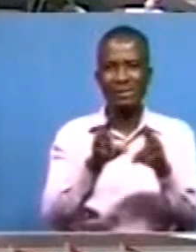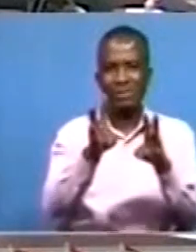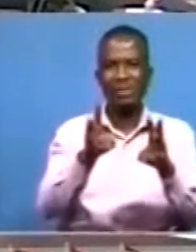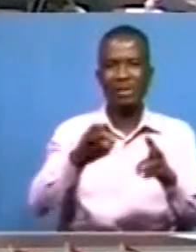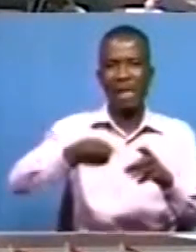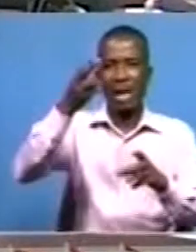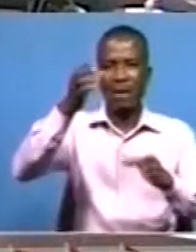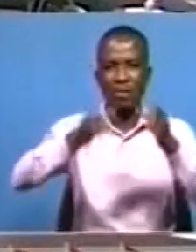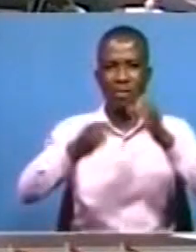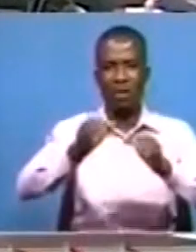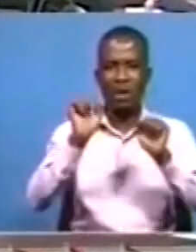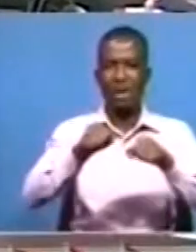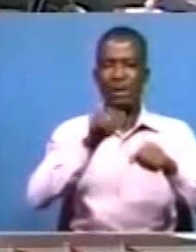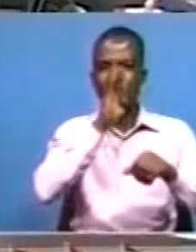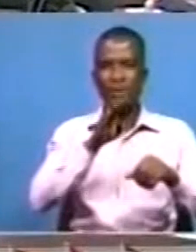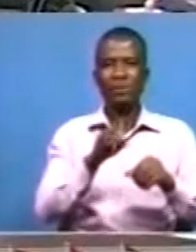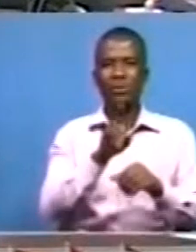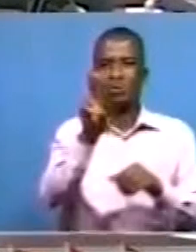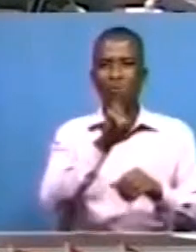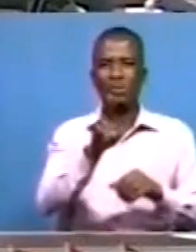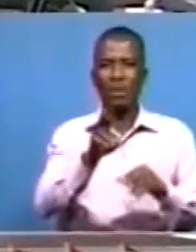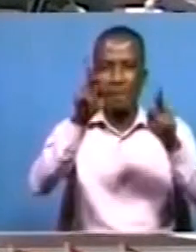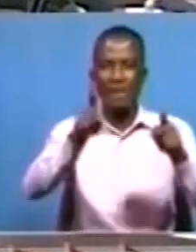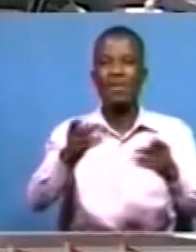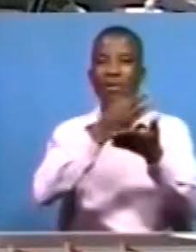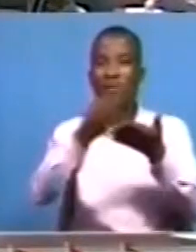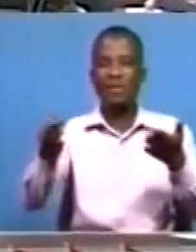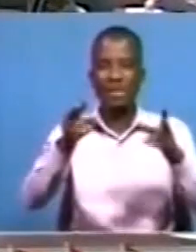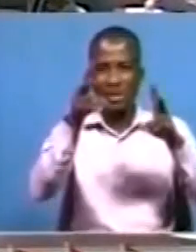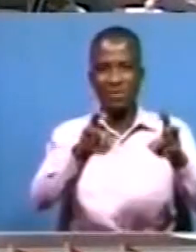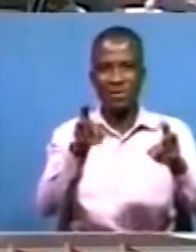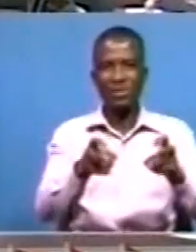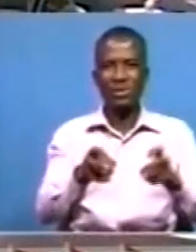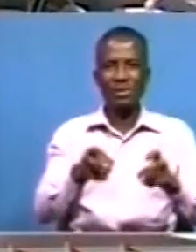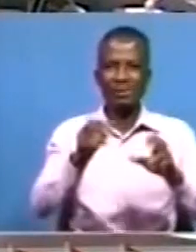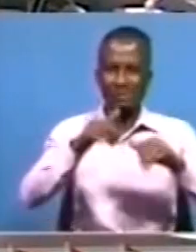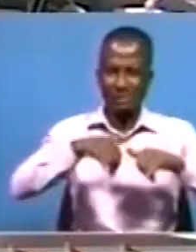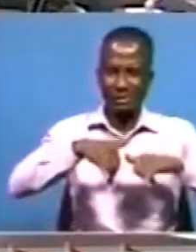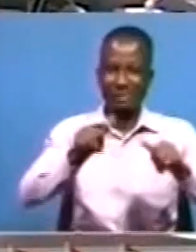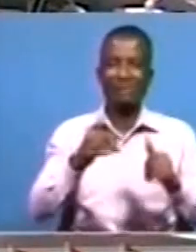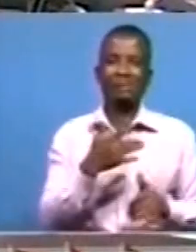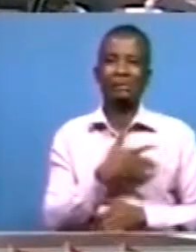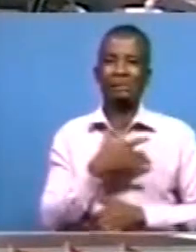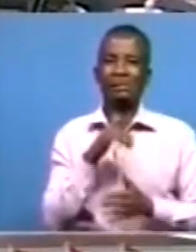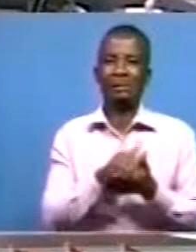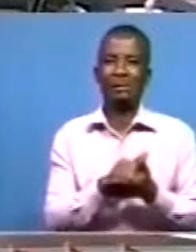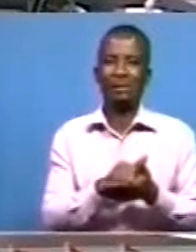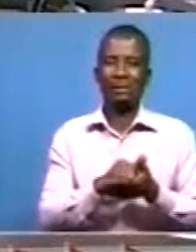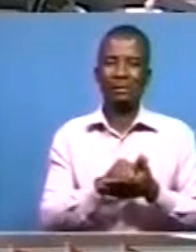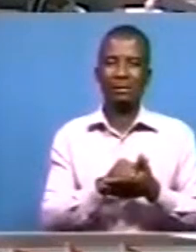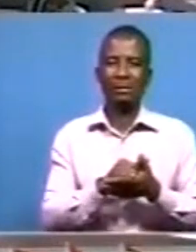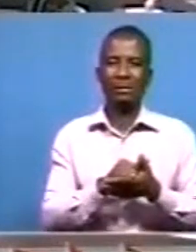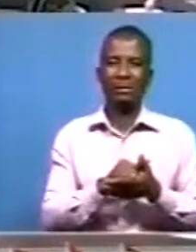same way as a High Court judgment can be. A person who has lost a case will almost instinctively feel that